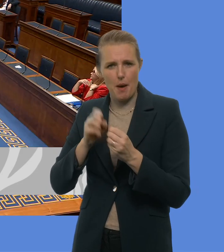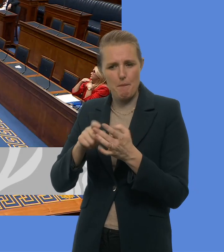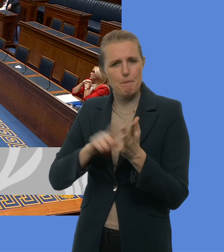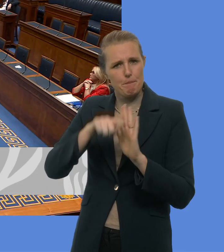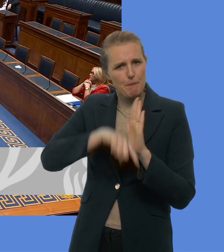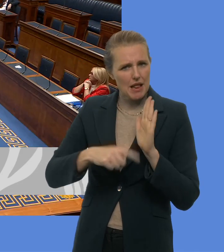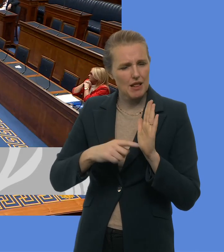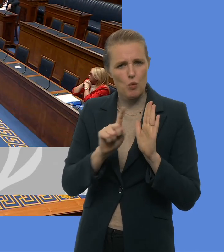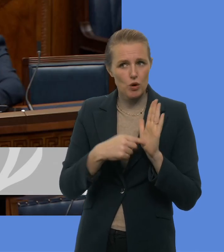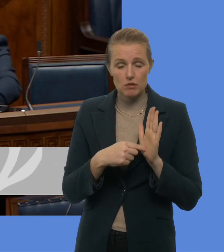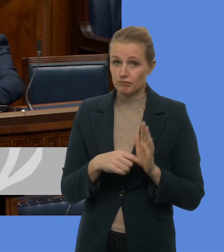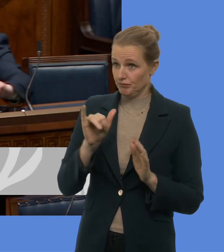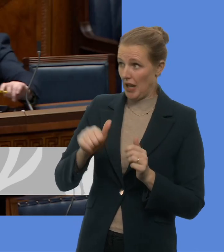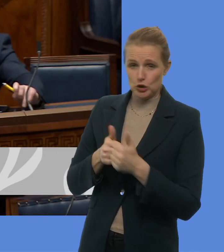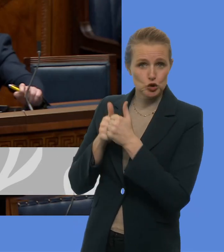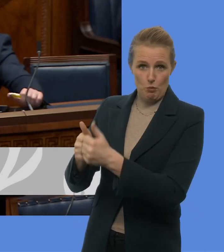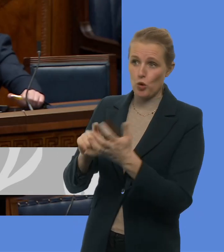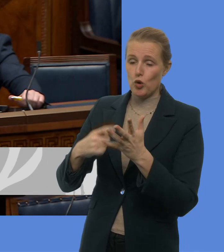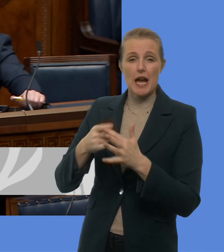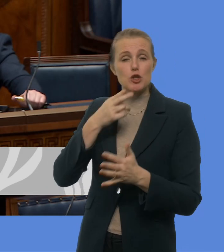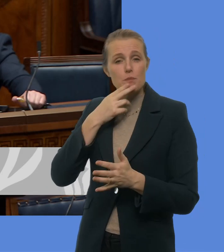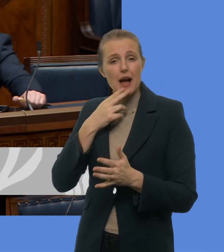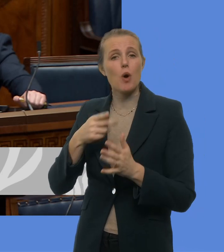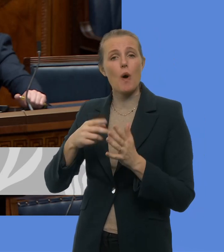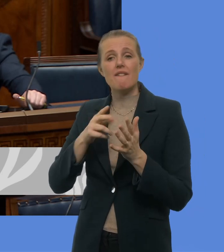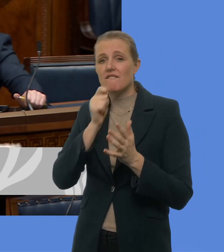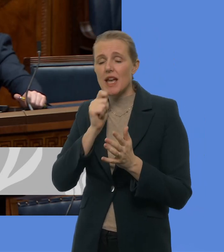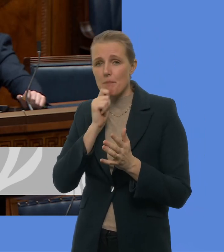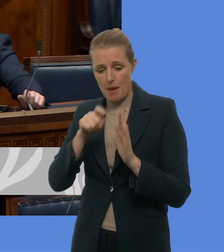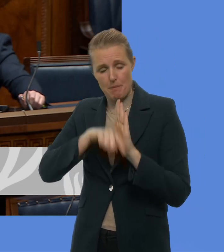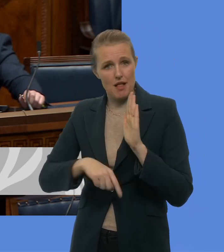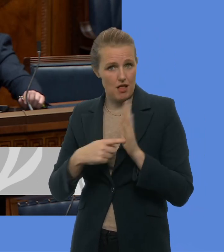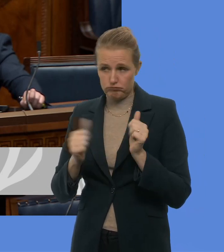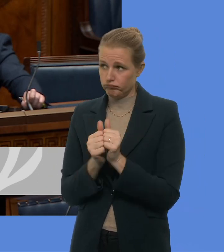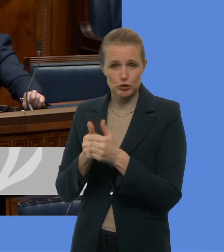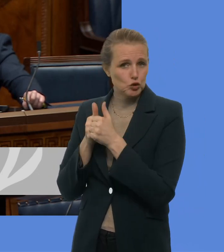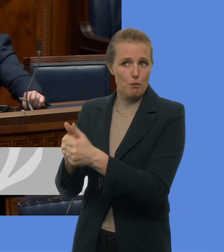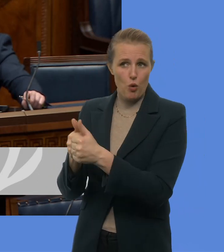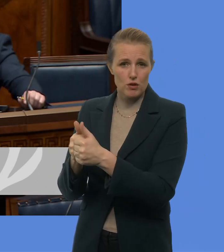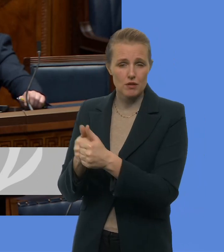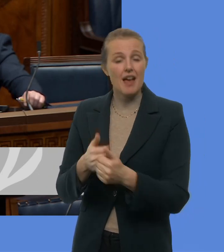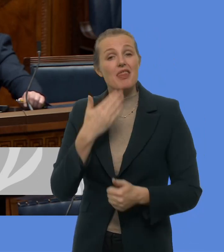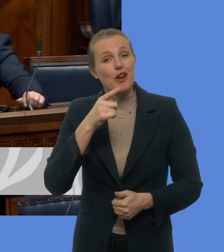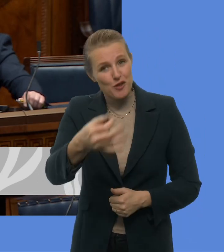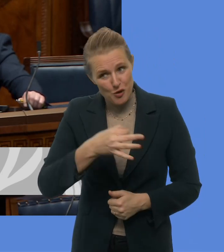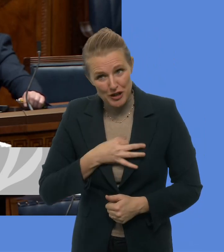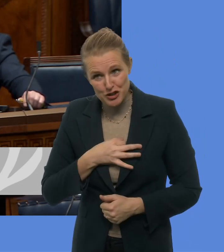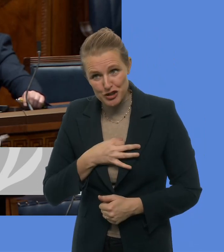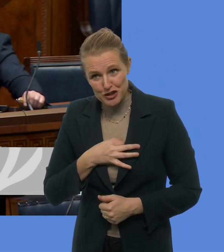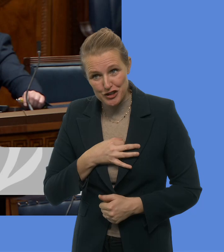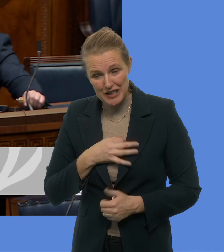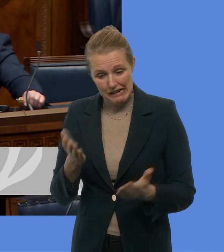very much supportive of the UK tobacco and vape bill, and I thank the member for his question.